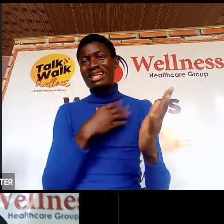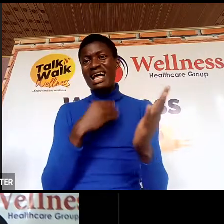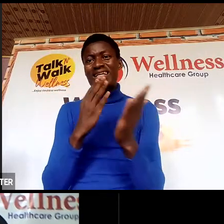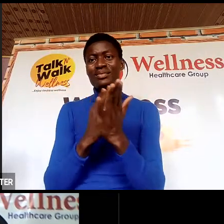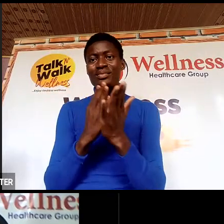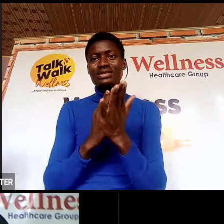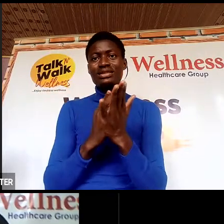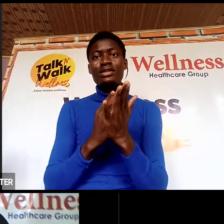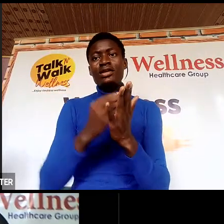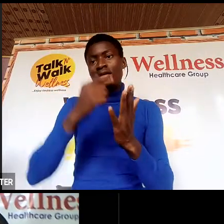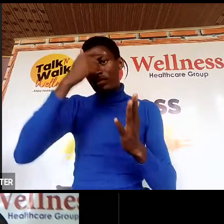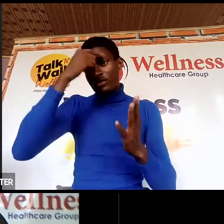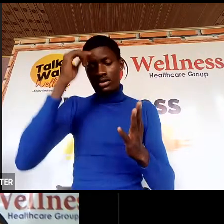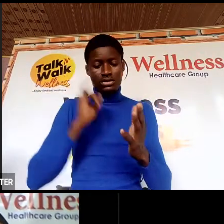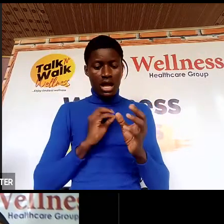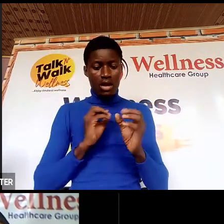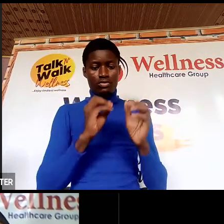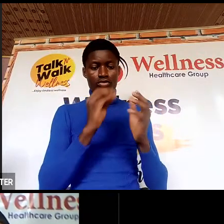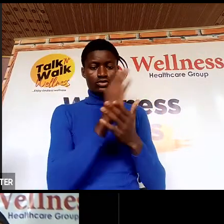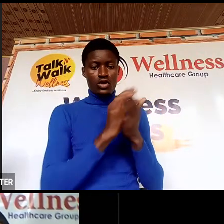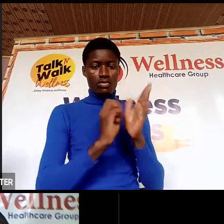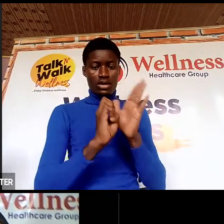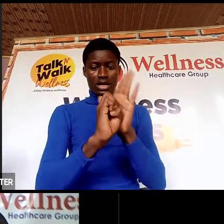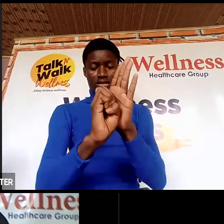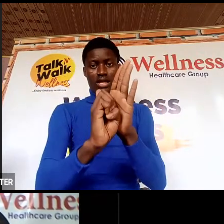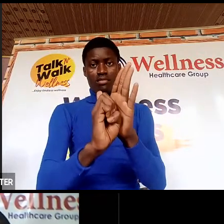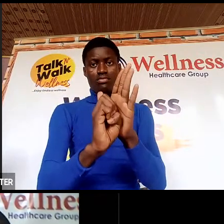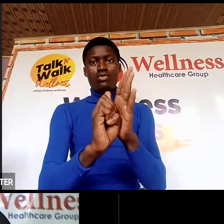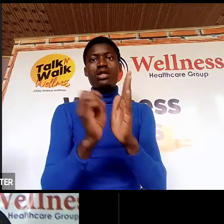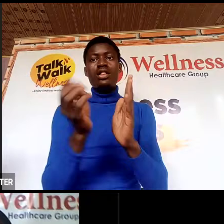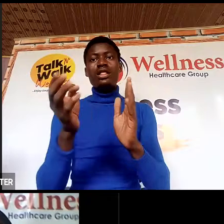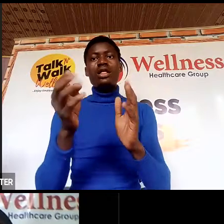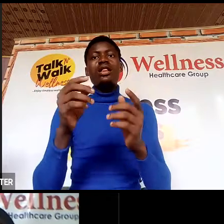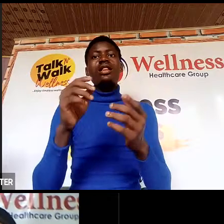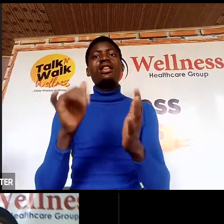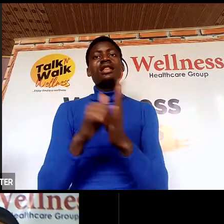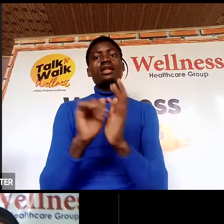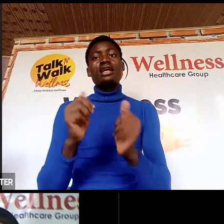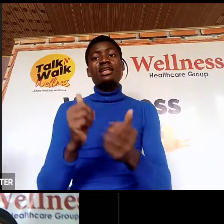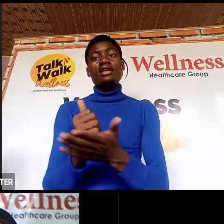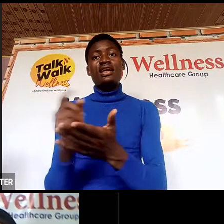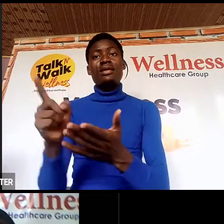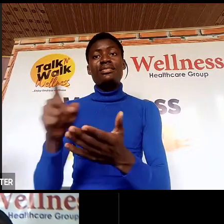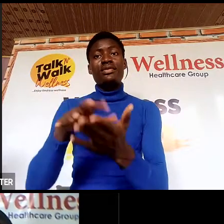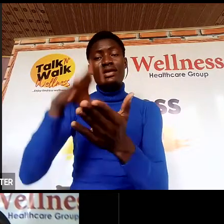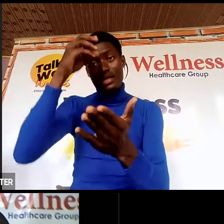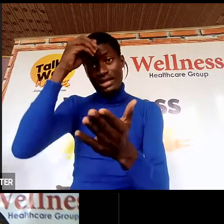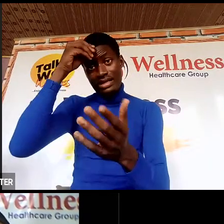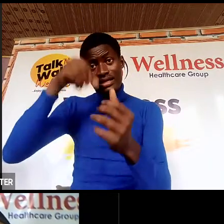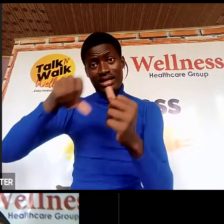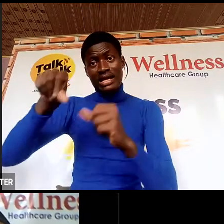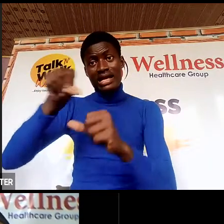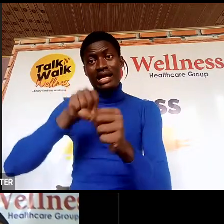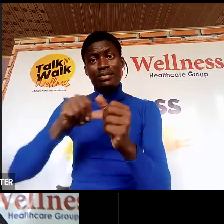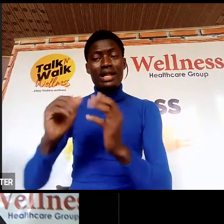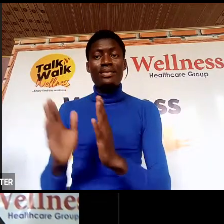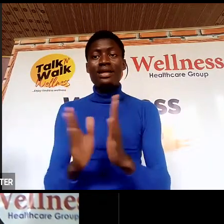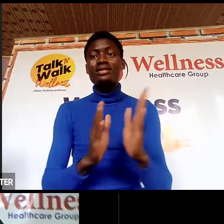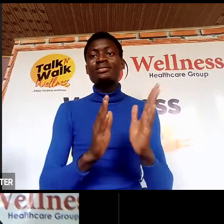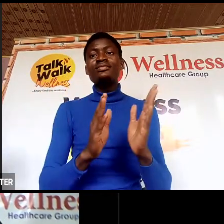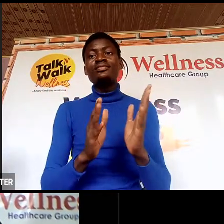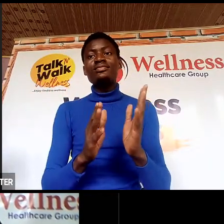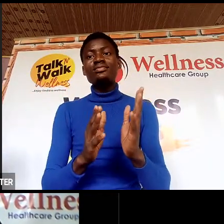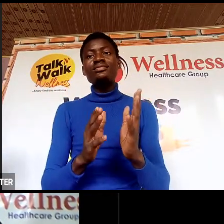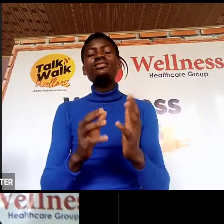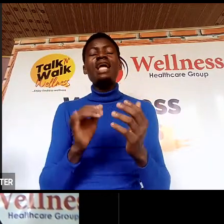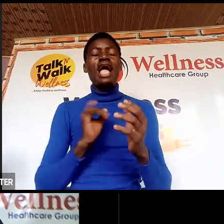to learn about planning. You get, and I put it in Niger structure. I think so. That's number 3 that I would